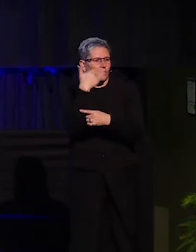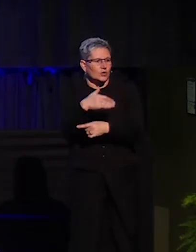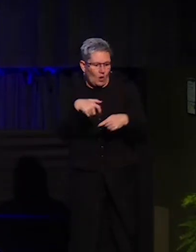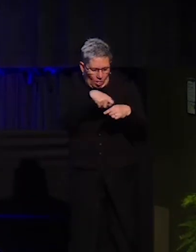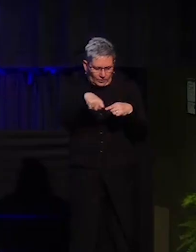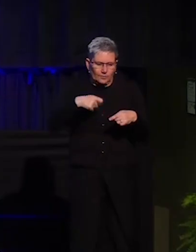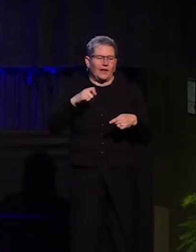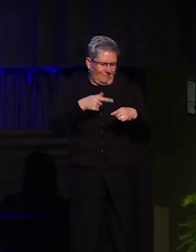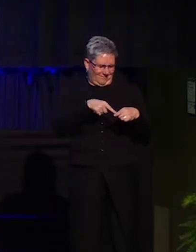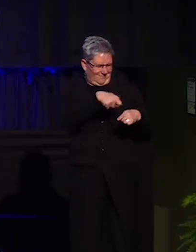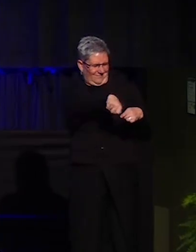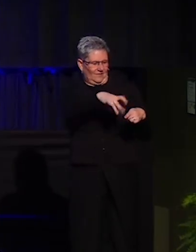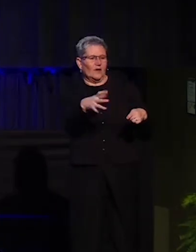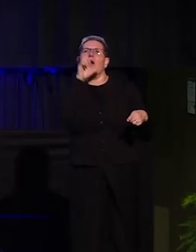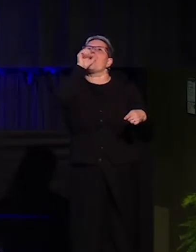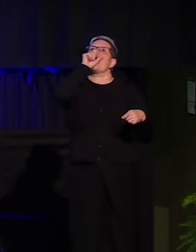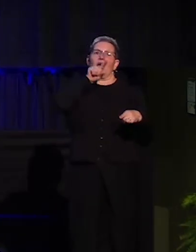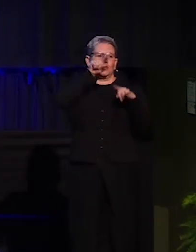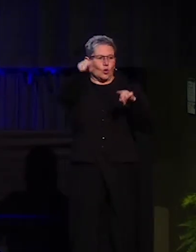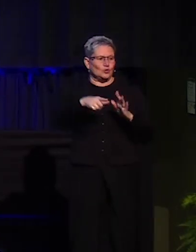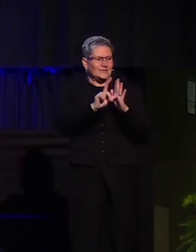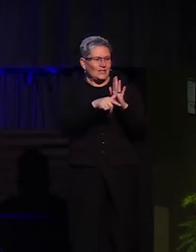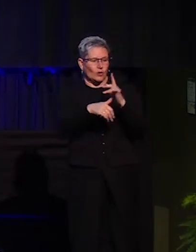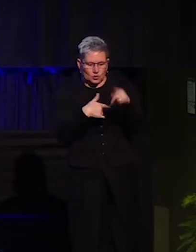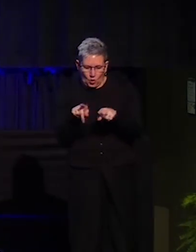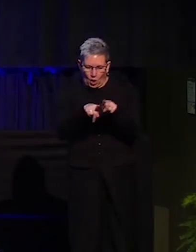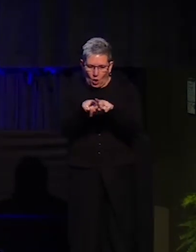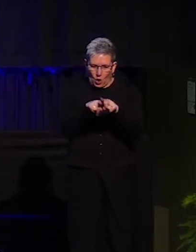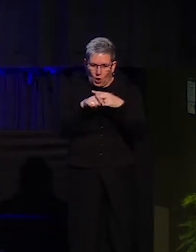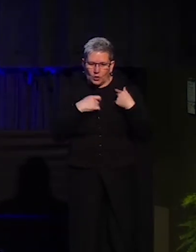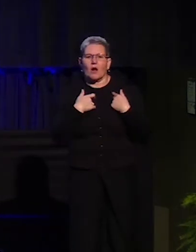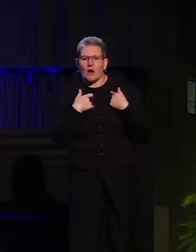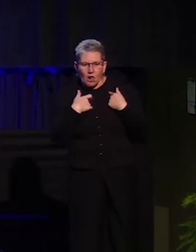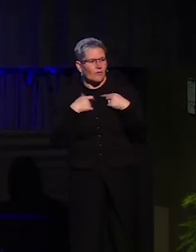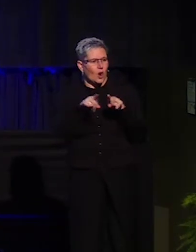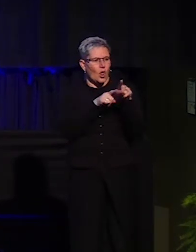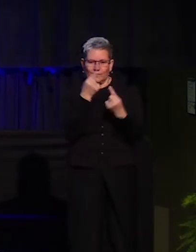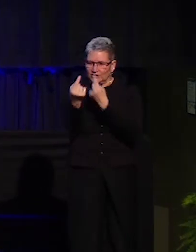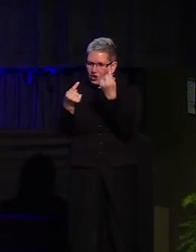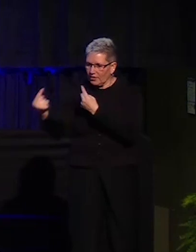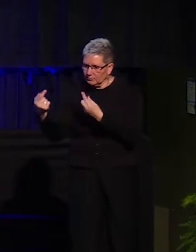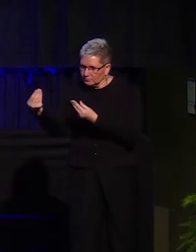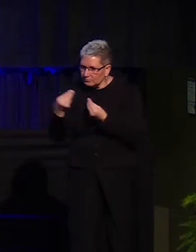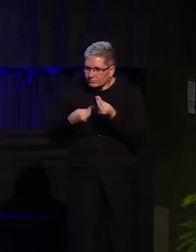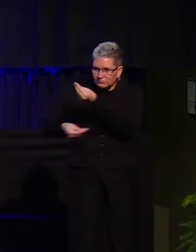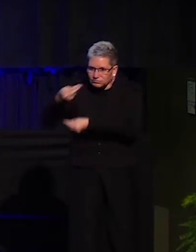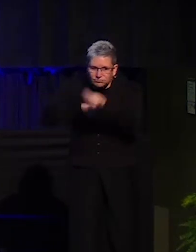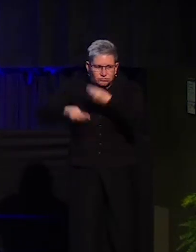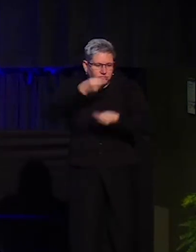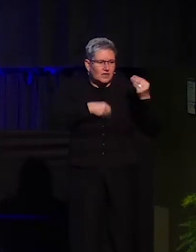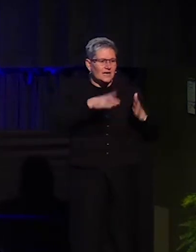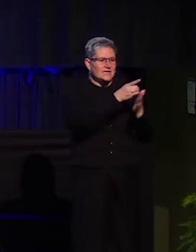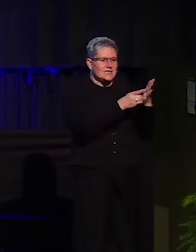We need to go to TikTok to learn the hacks. We don't just know how to solve all our own problems. That's what